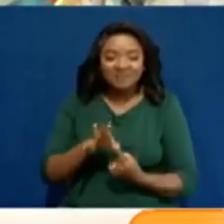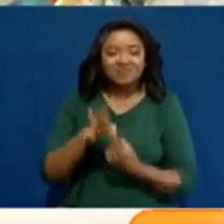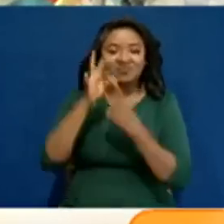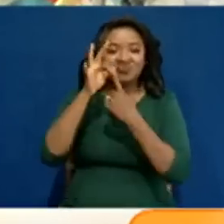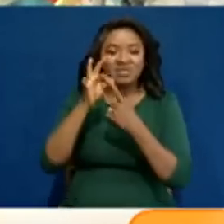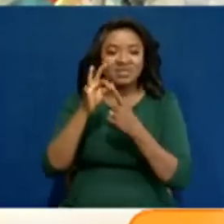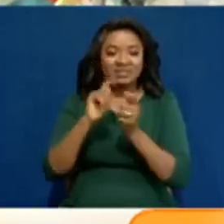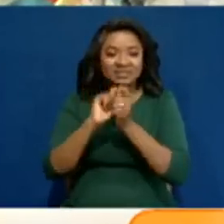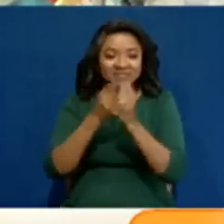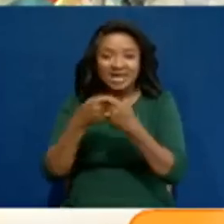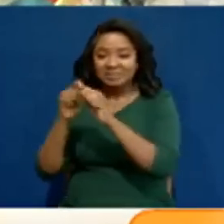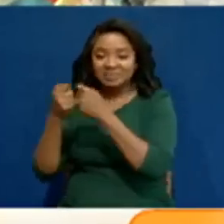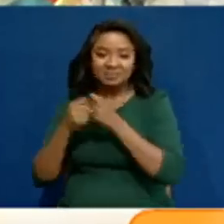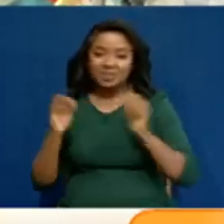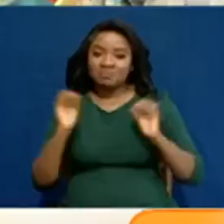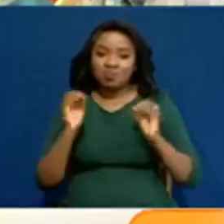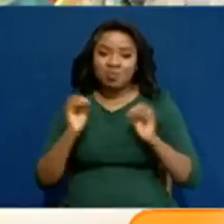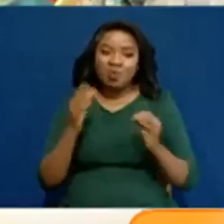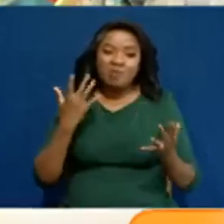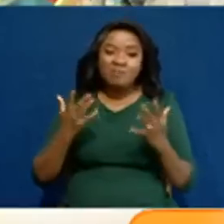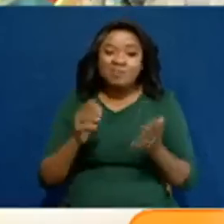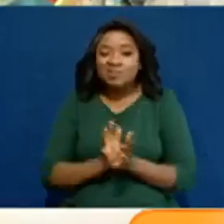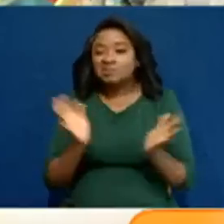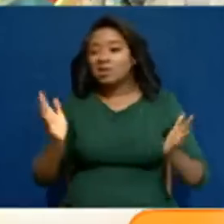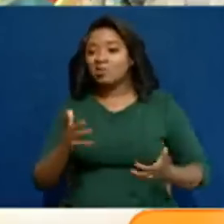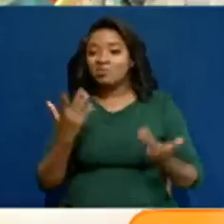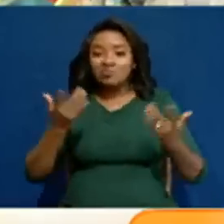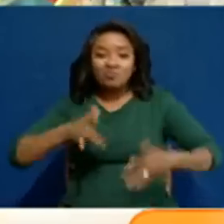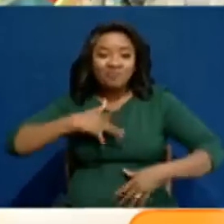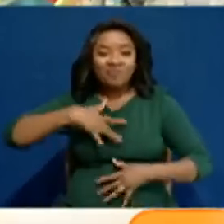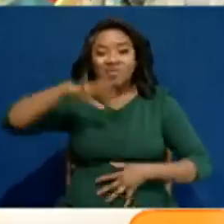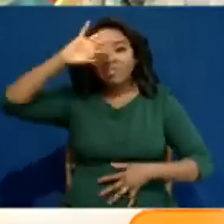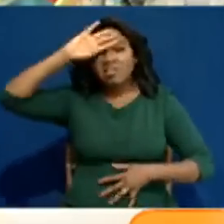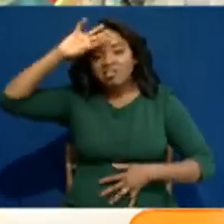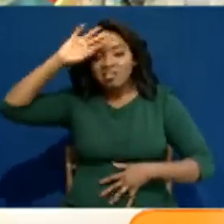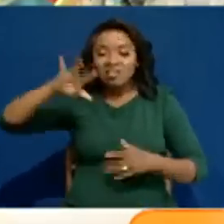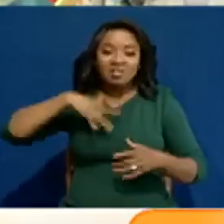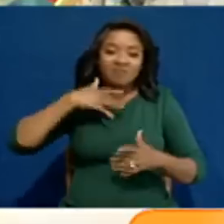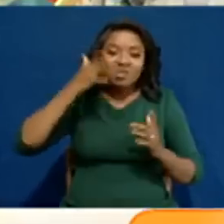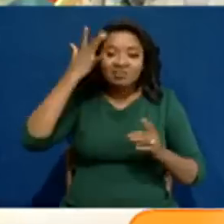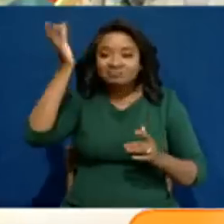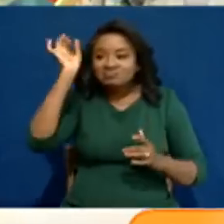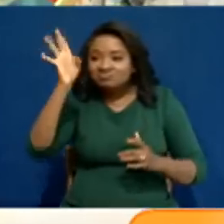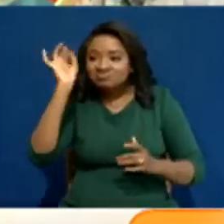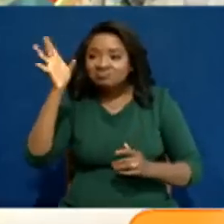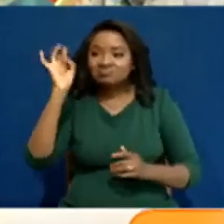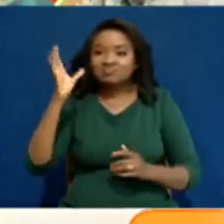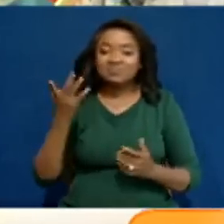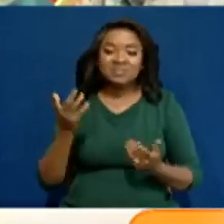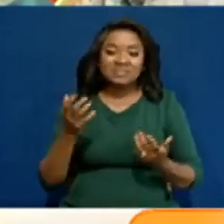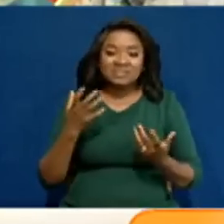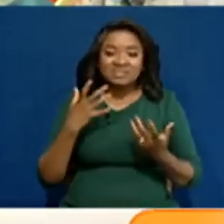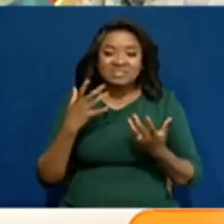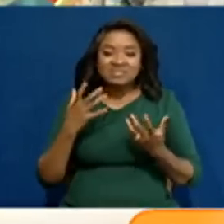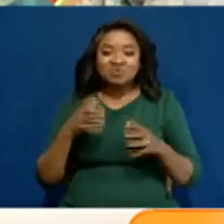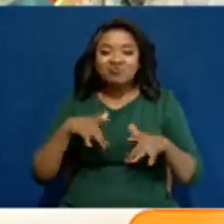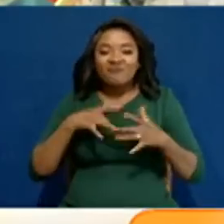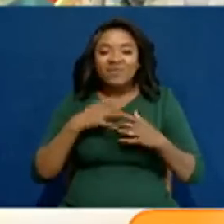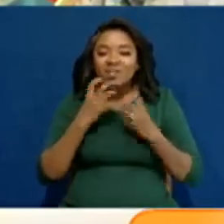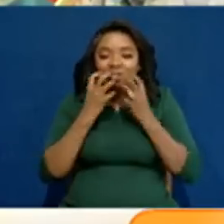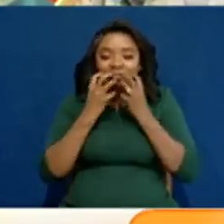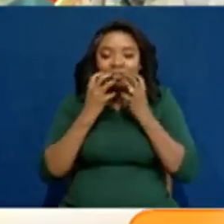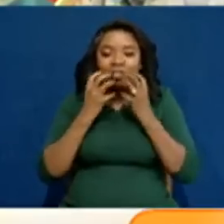have generalized symptoms like somebody feels fever, they have a headache, their lymph nodes swell, and also